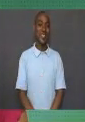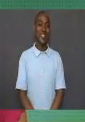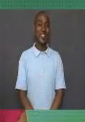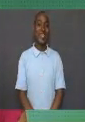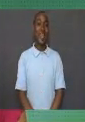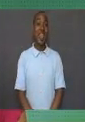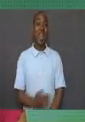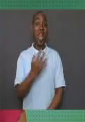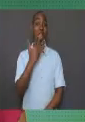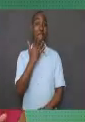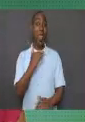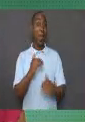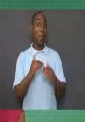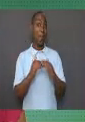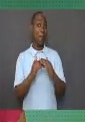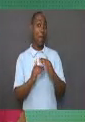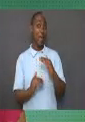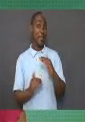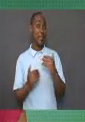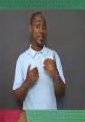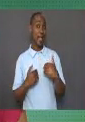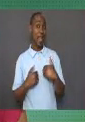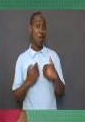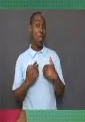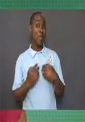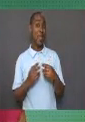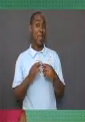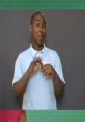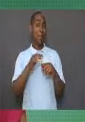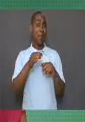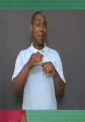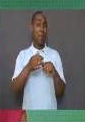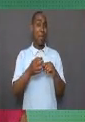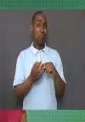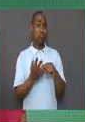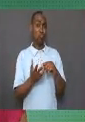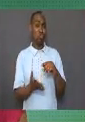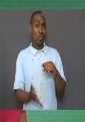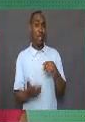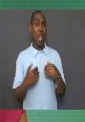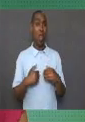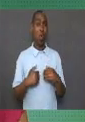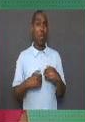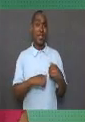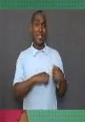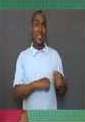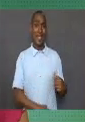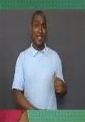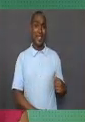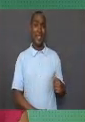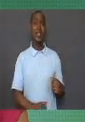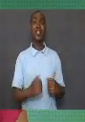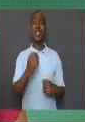blood lost through severe bleeding, during surgery when blood loss